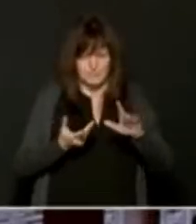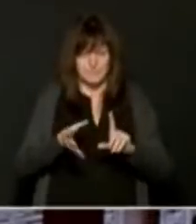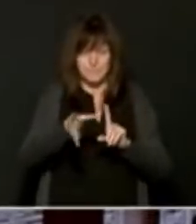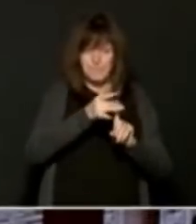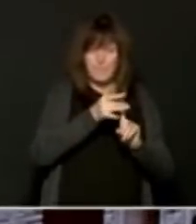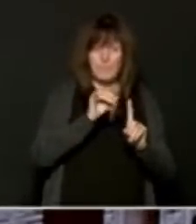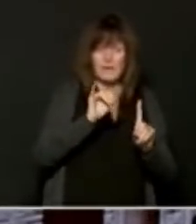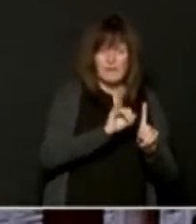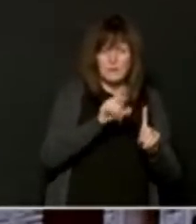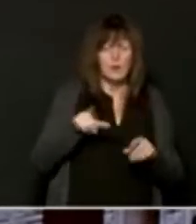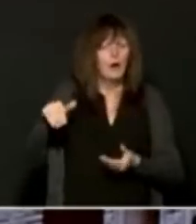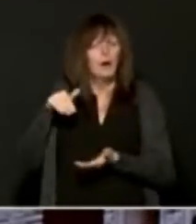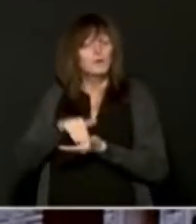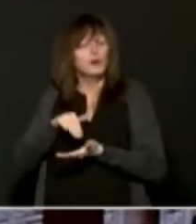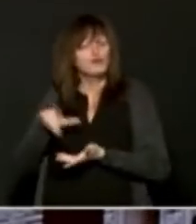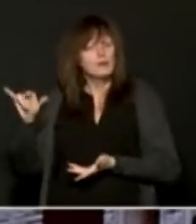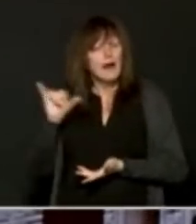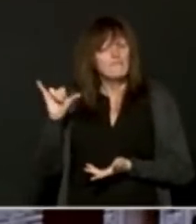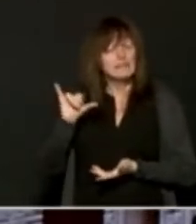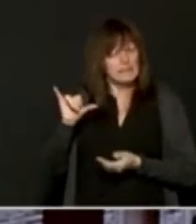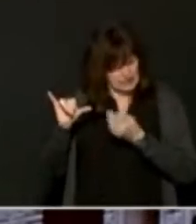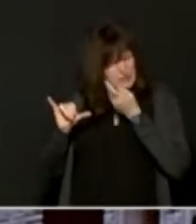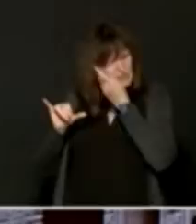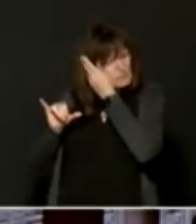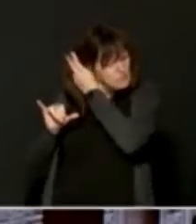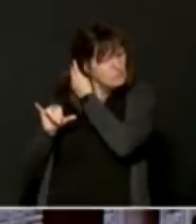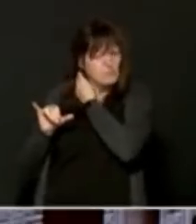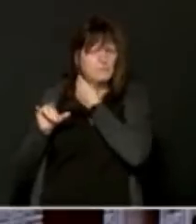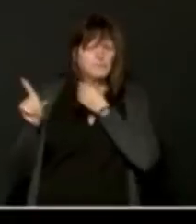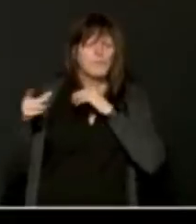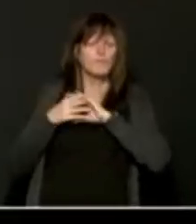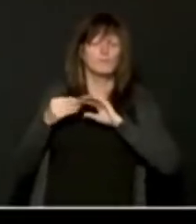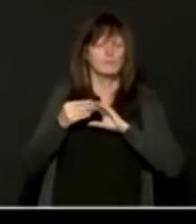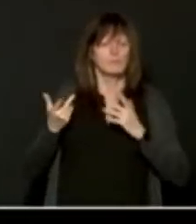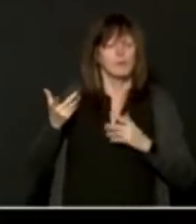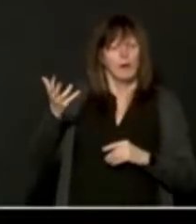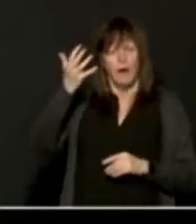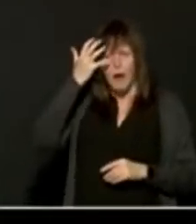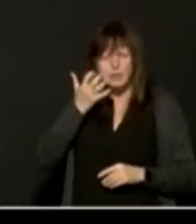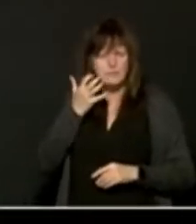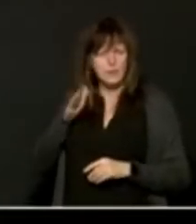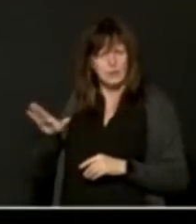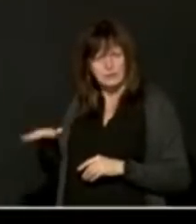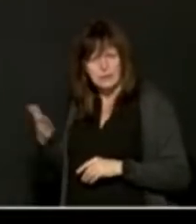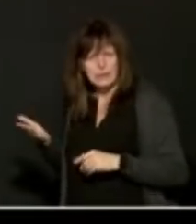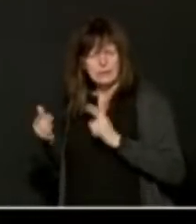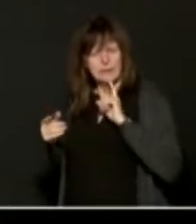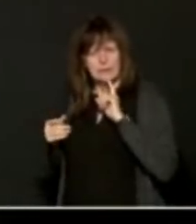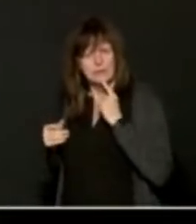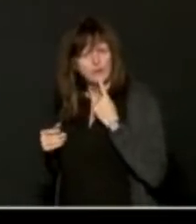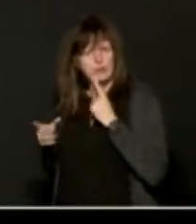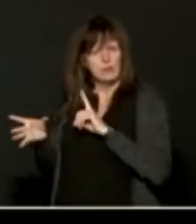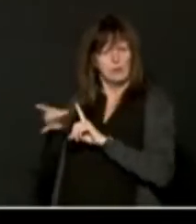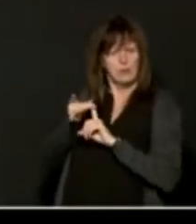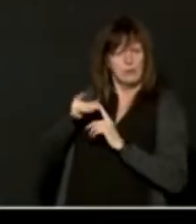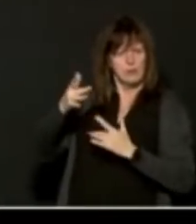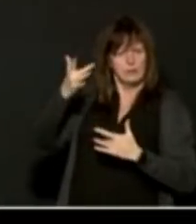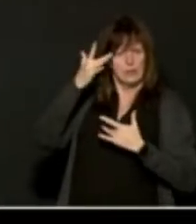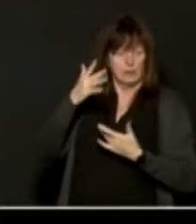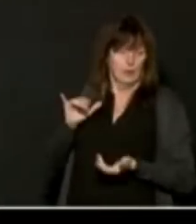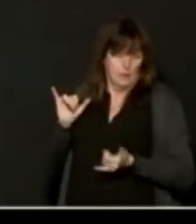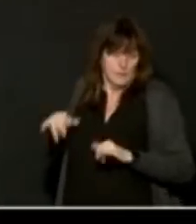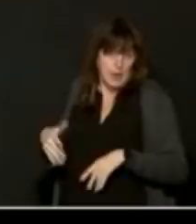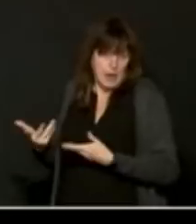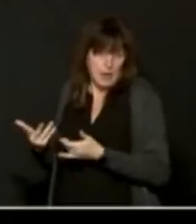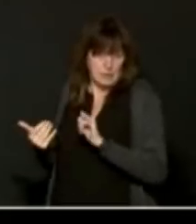Yaffe's talked about the severe outcome of hospitalization and death. Follow up? I appreciate that. And so the government was